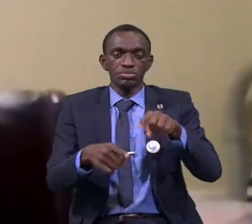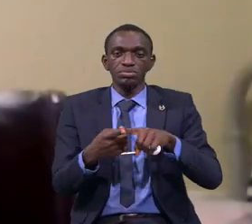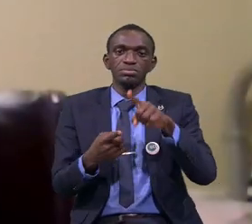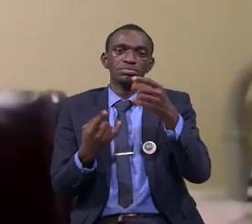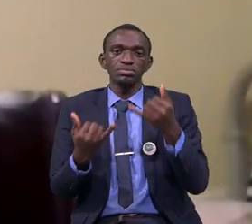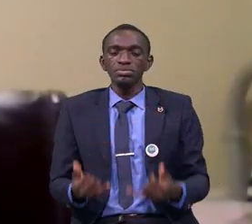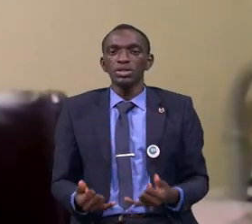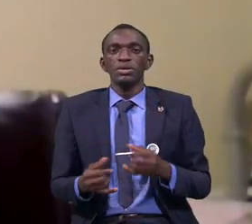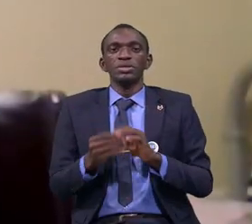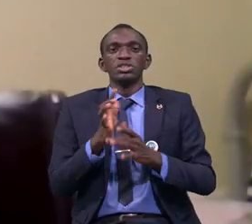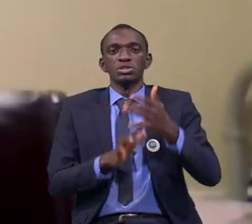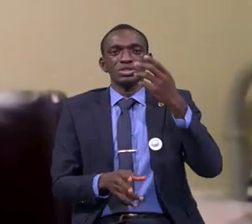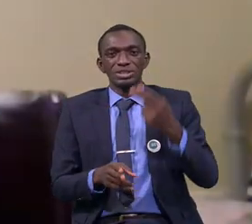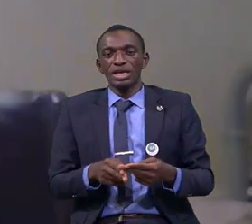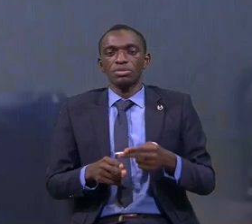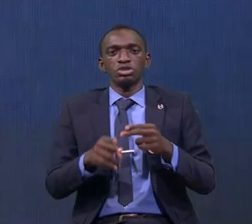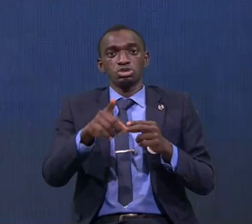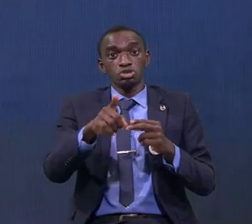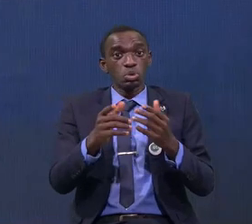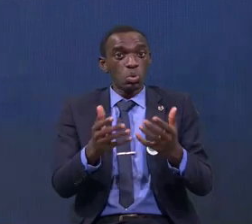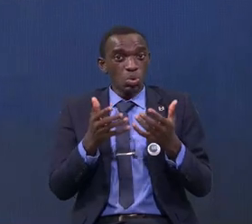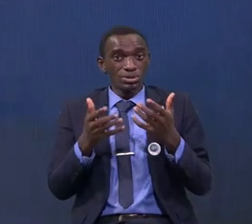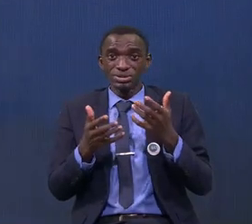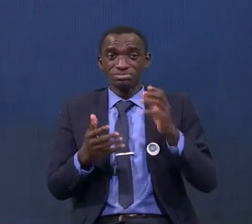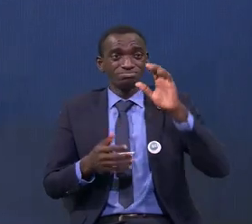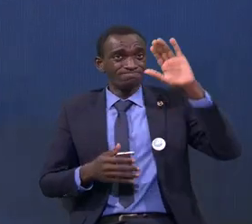They are raising up your hand, you please stand up.